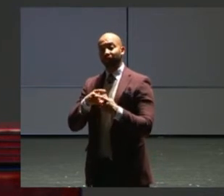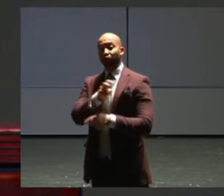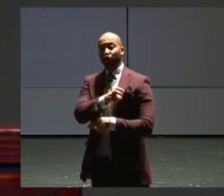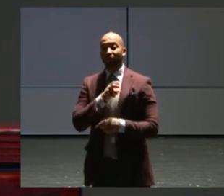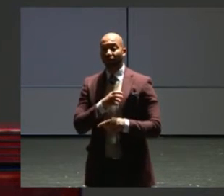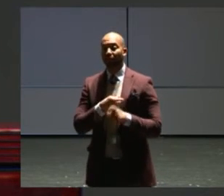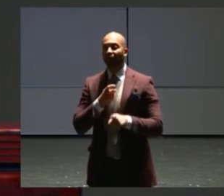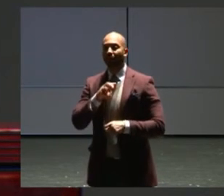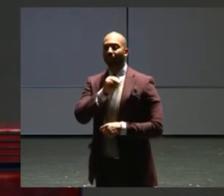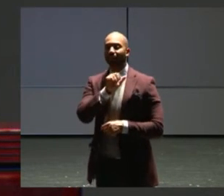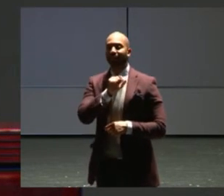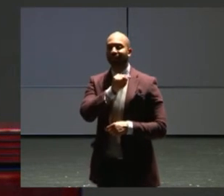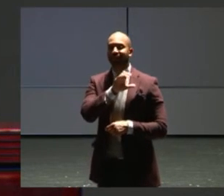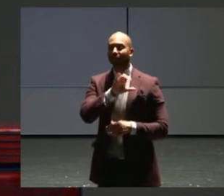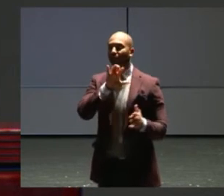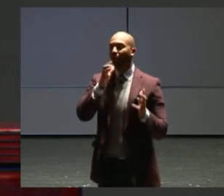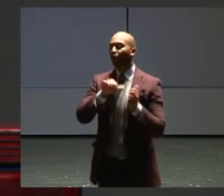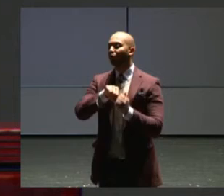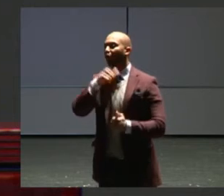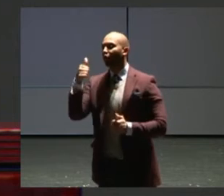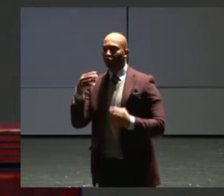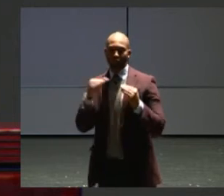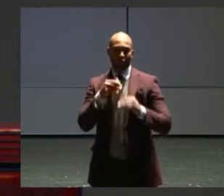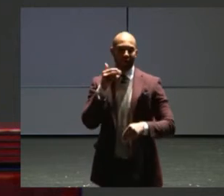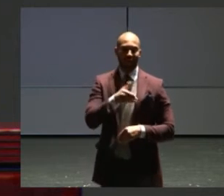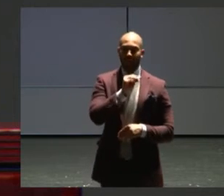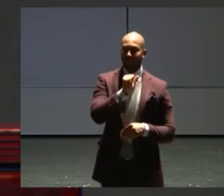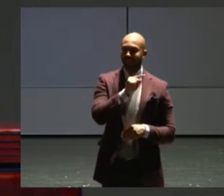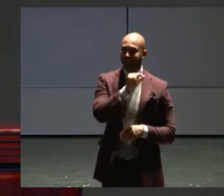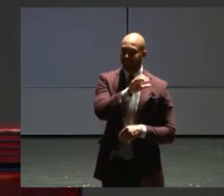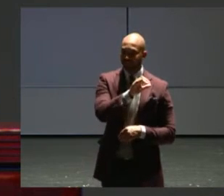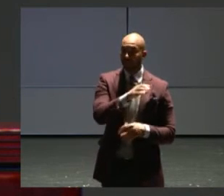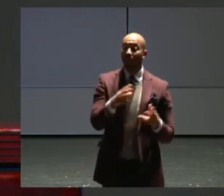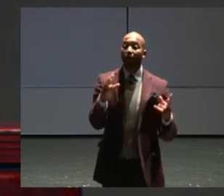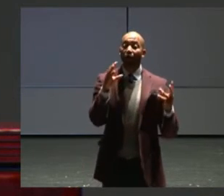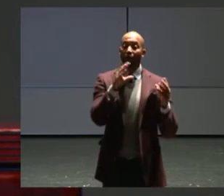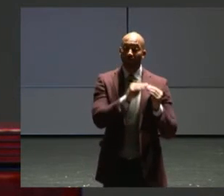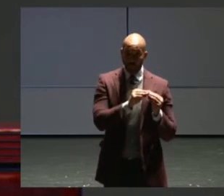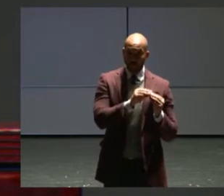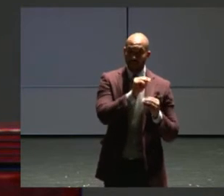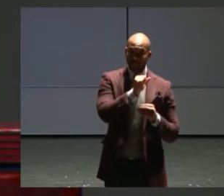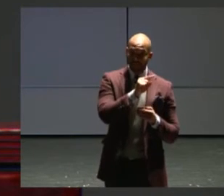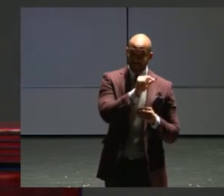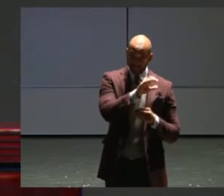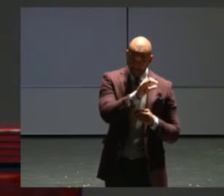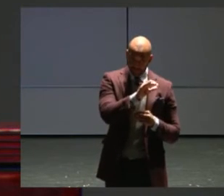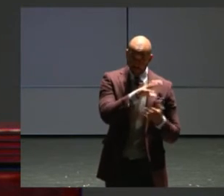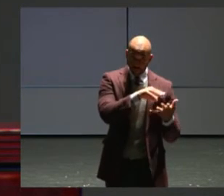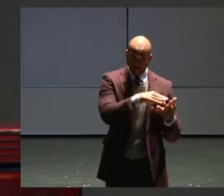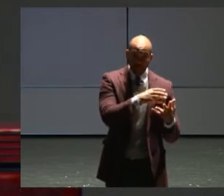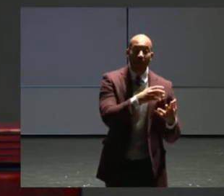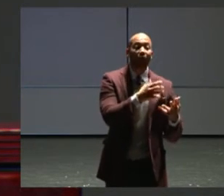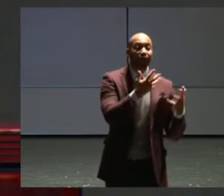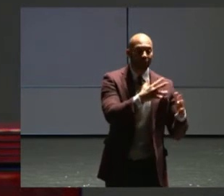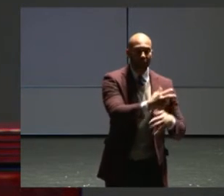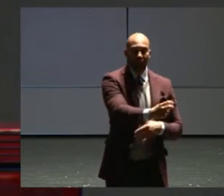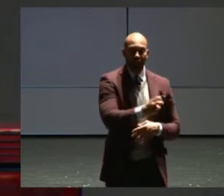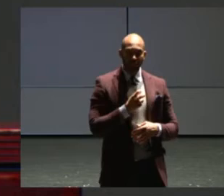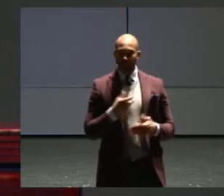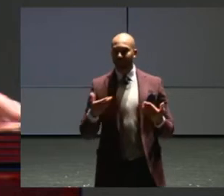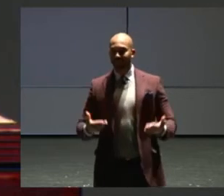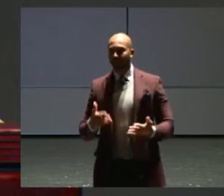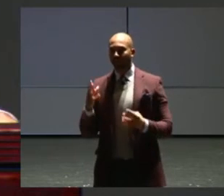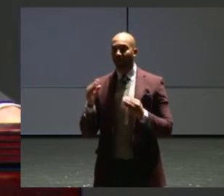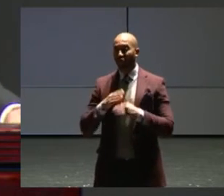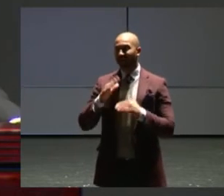than anywhere else, and there's more MATC students who go to UWM from anywhere else.